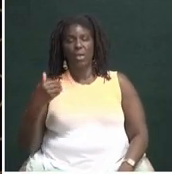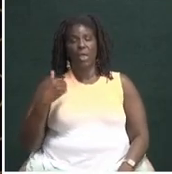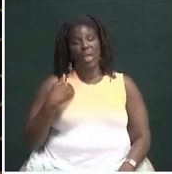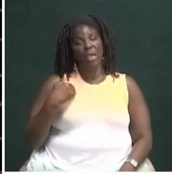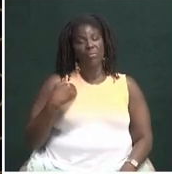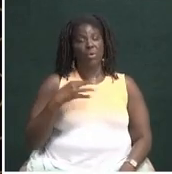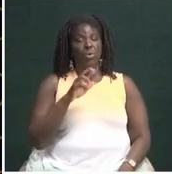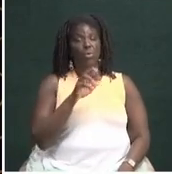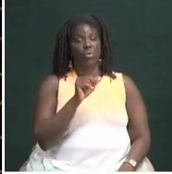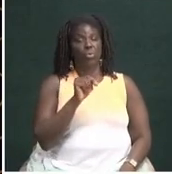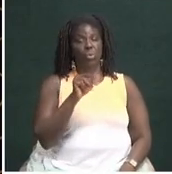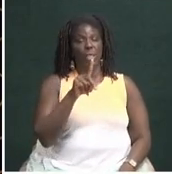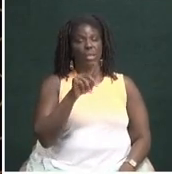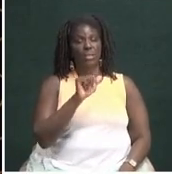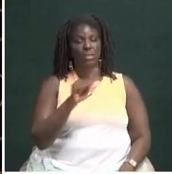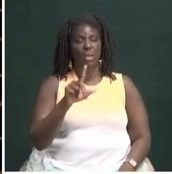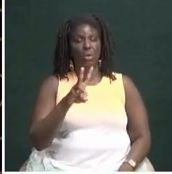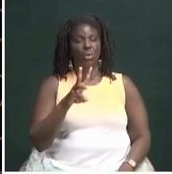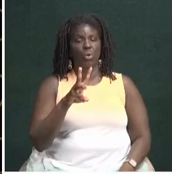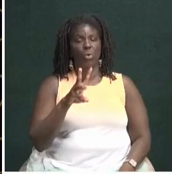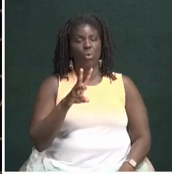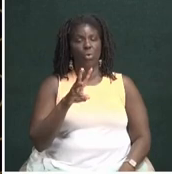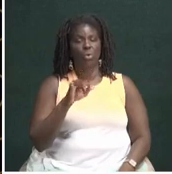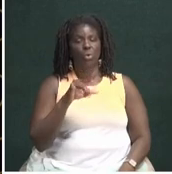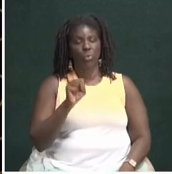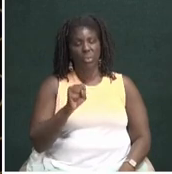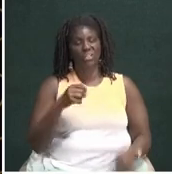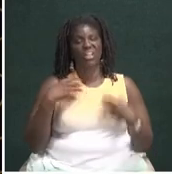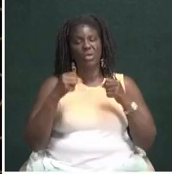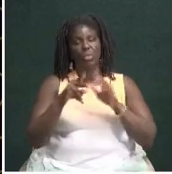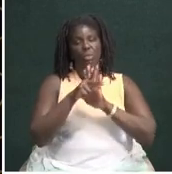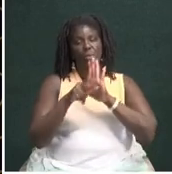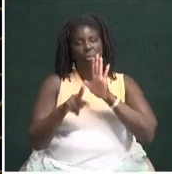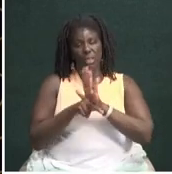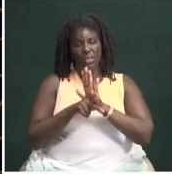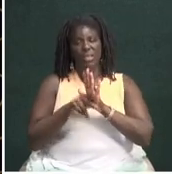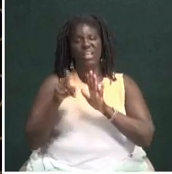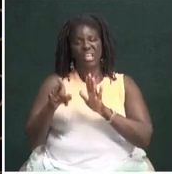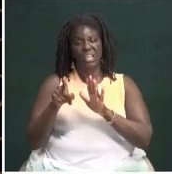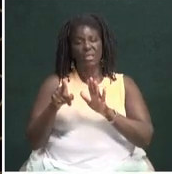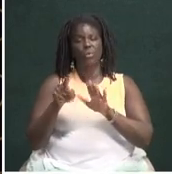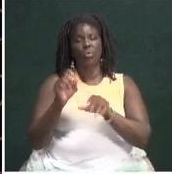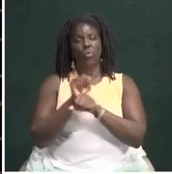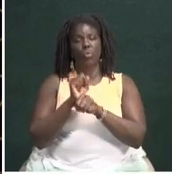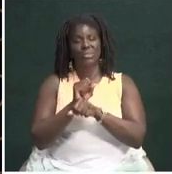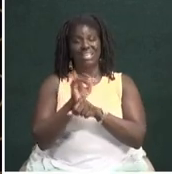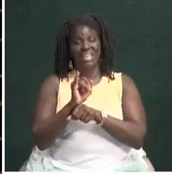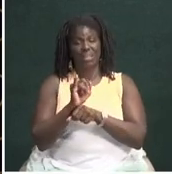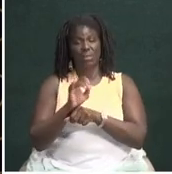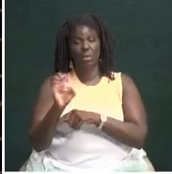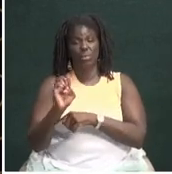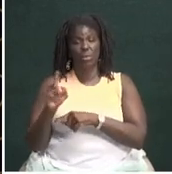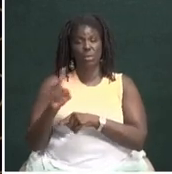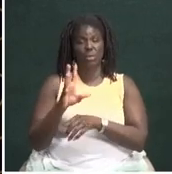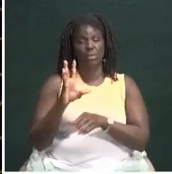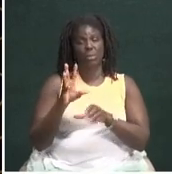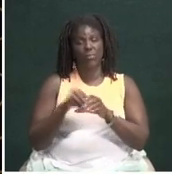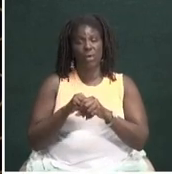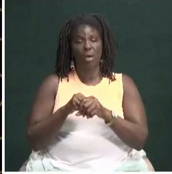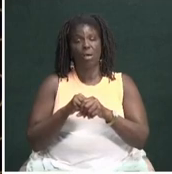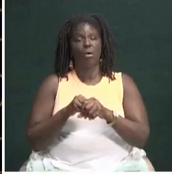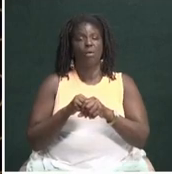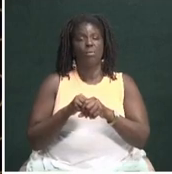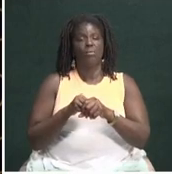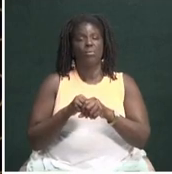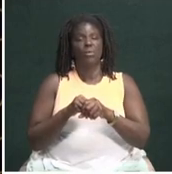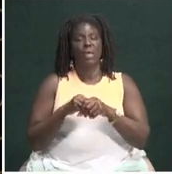Fellowship, and he is heavily involved in the Healthy Cities movement in the Inland Empire. He's an active and philanthropic supporter